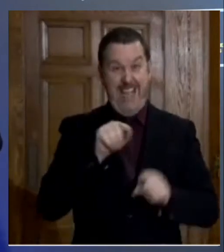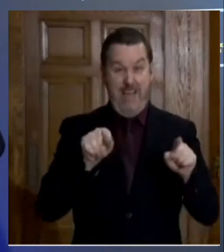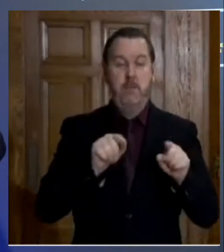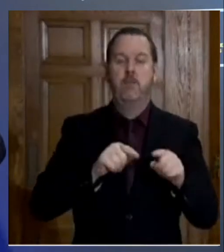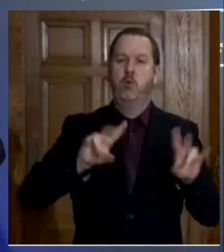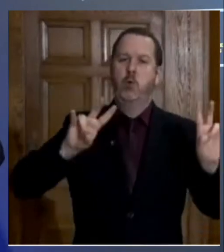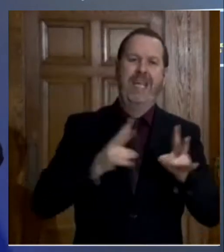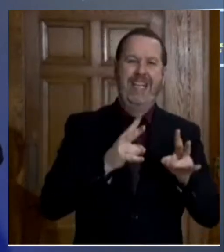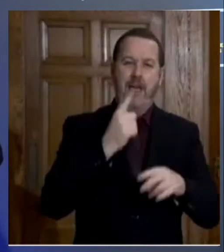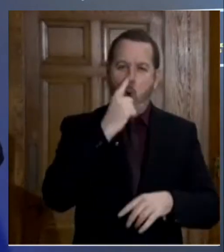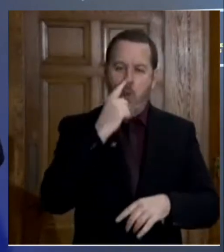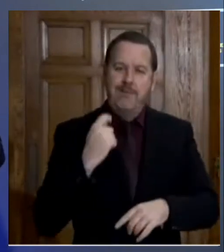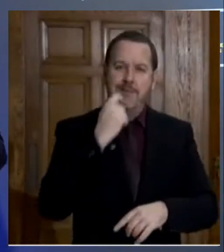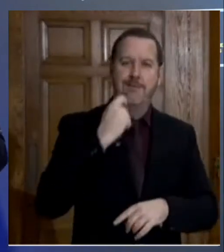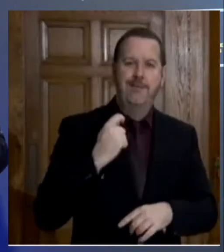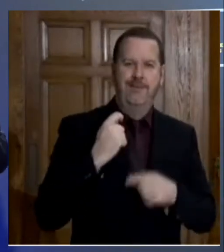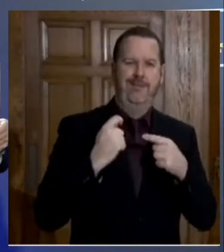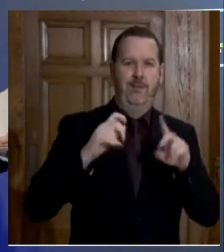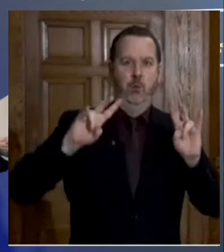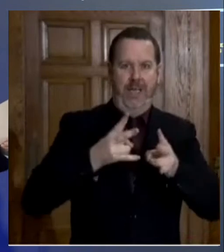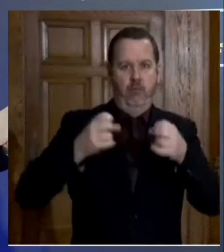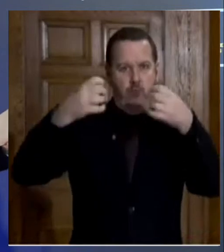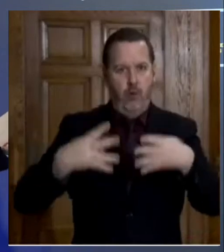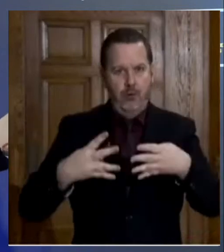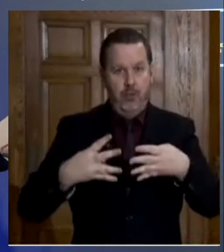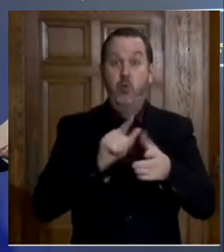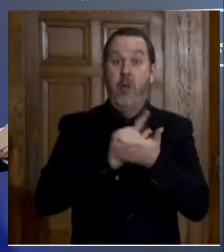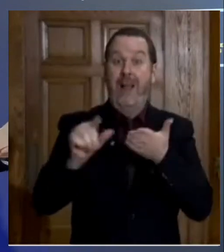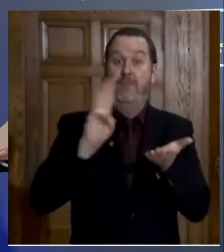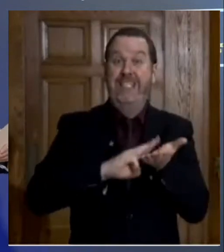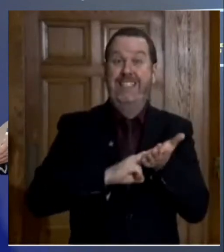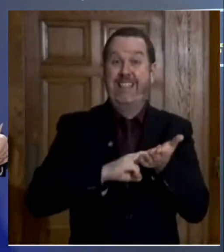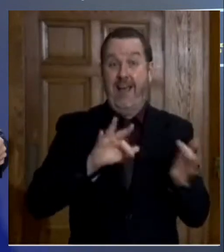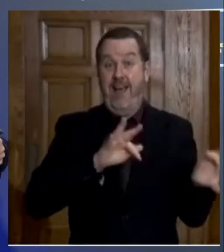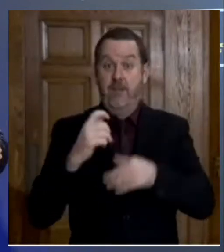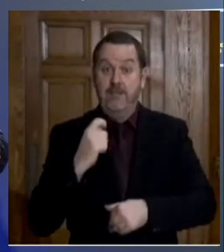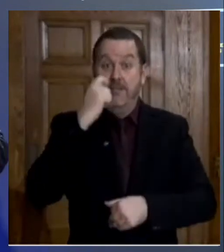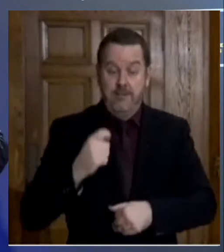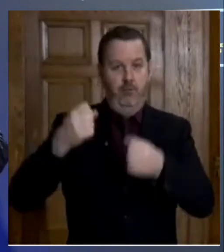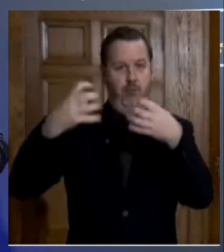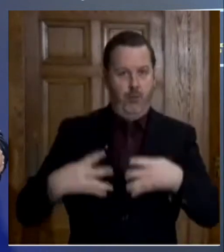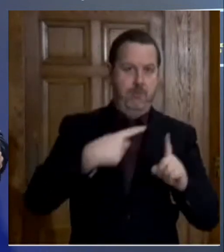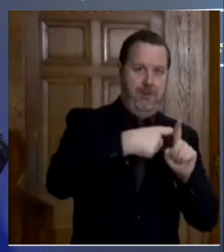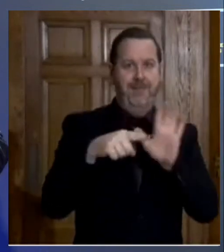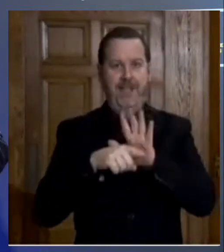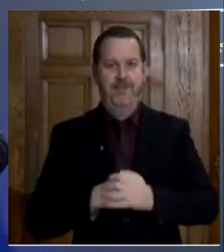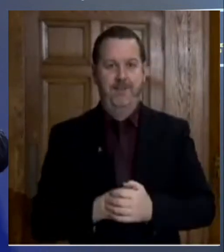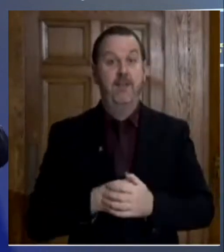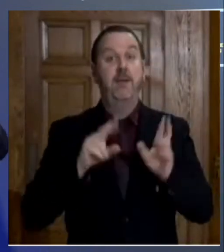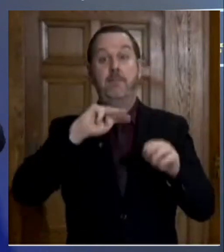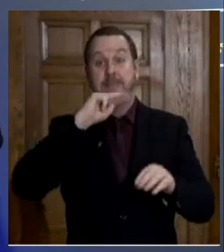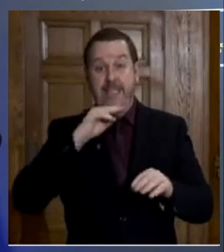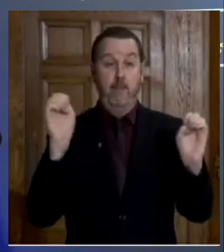swab test that delivers results inside 12 minutes. It will enable emergency departments to very quickly